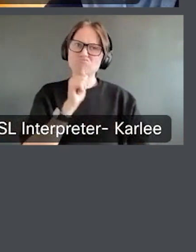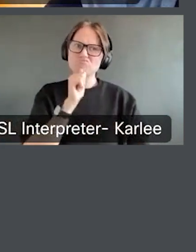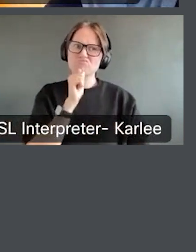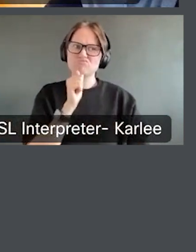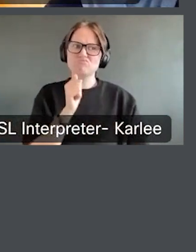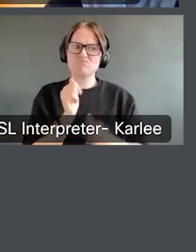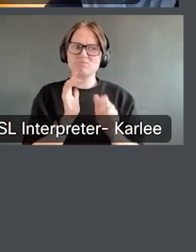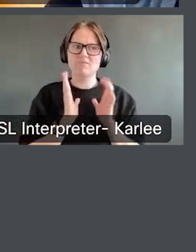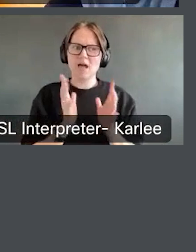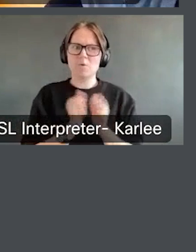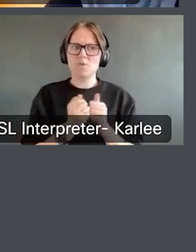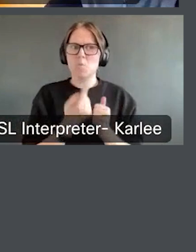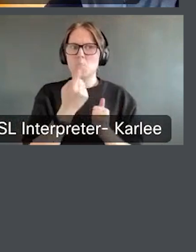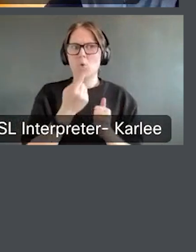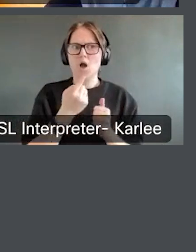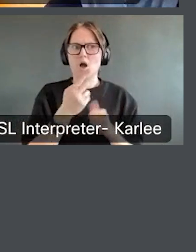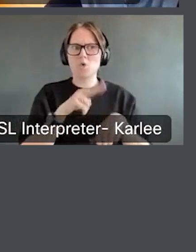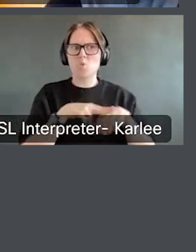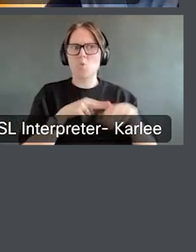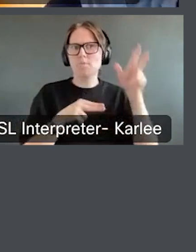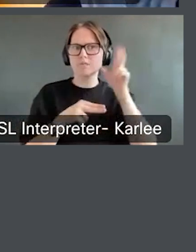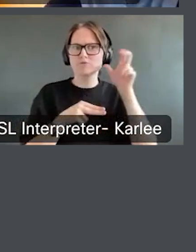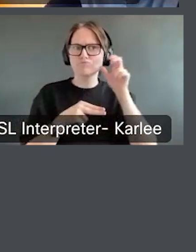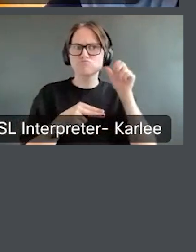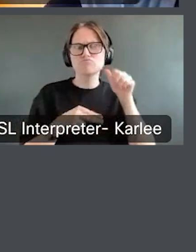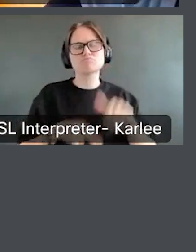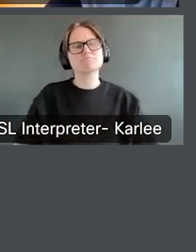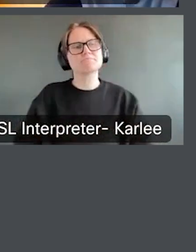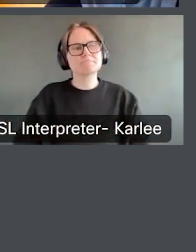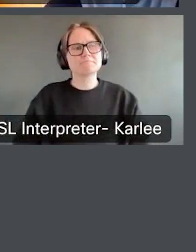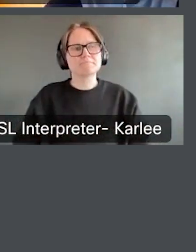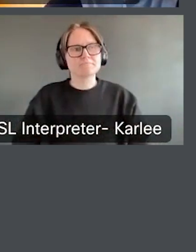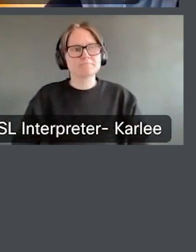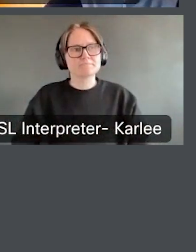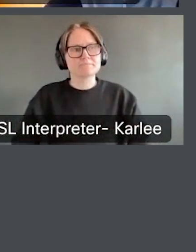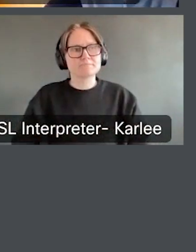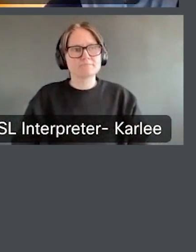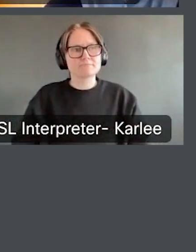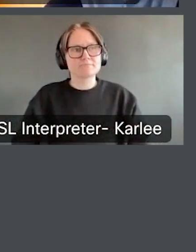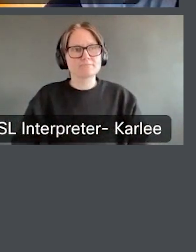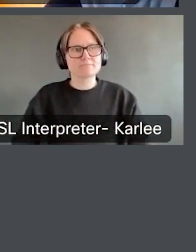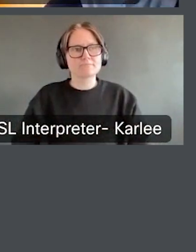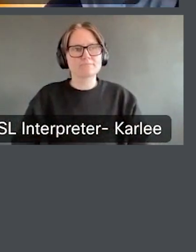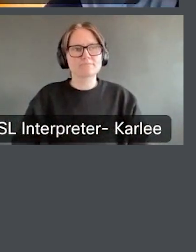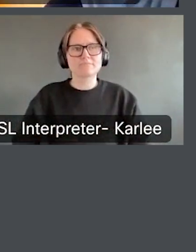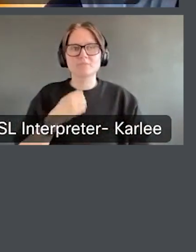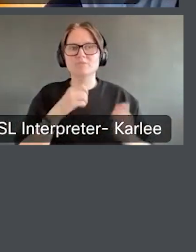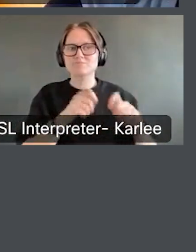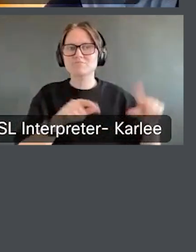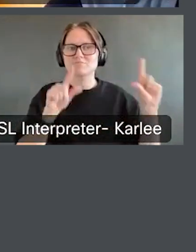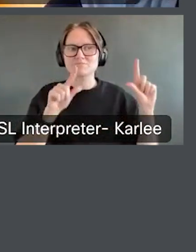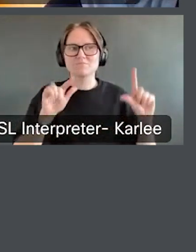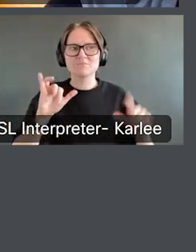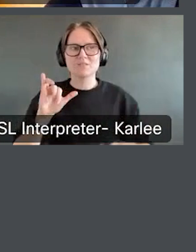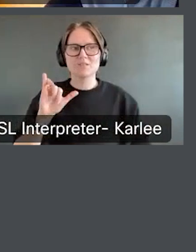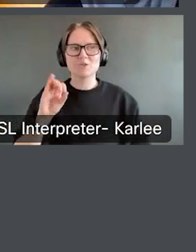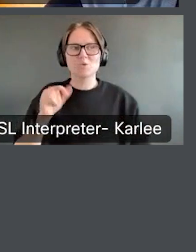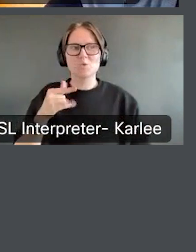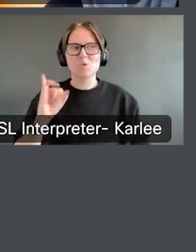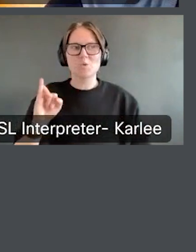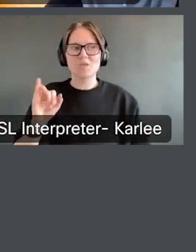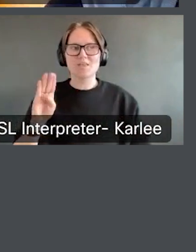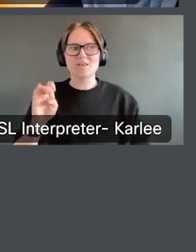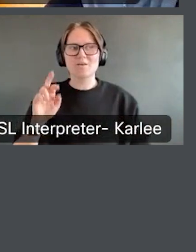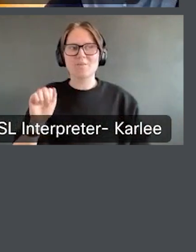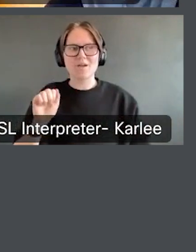one normal hearing ear? So I'm going to put a few Yogi Bearisms into sprinkled